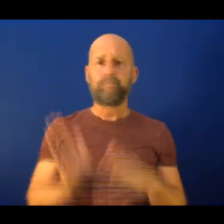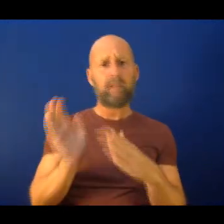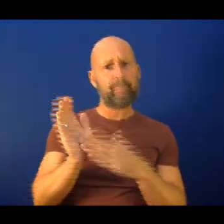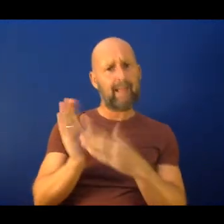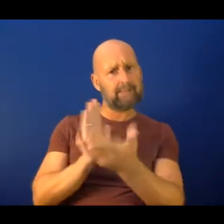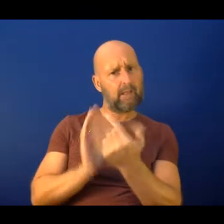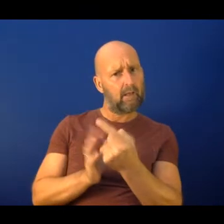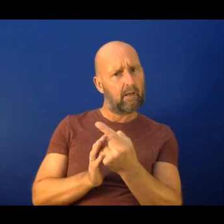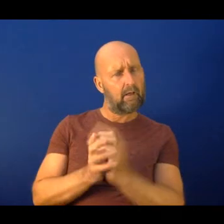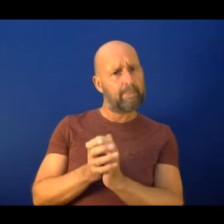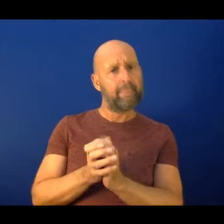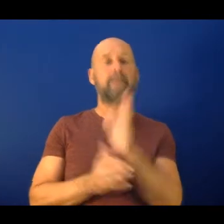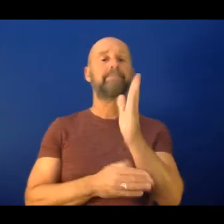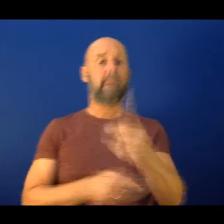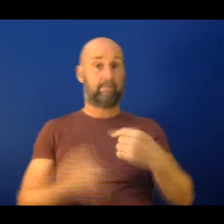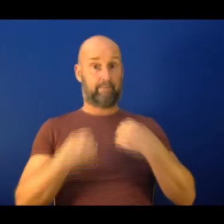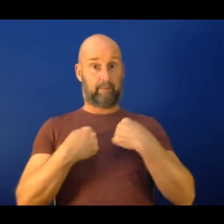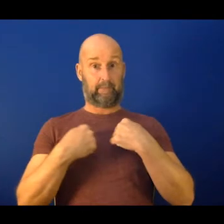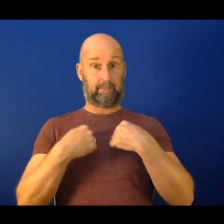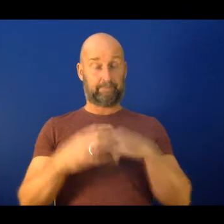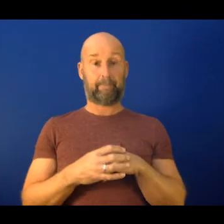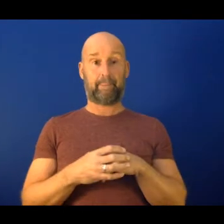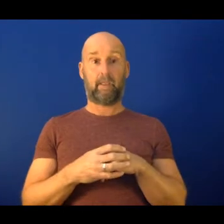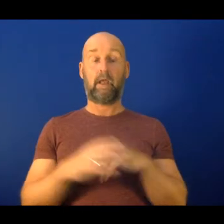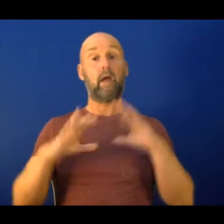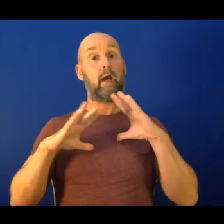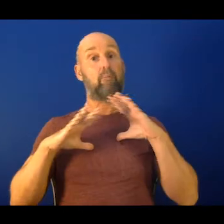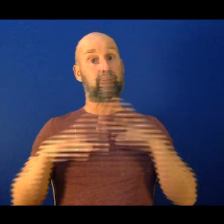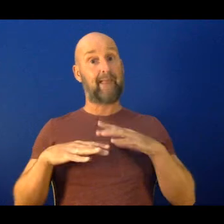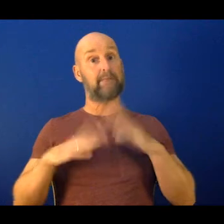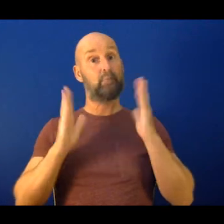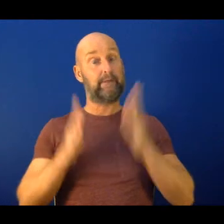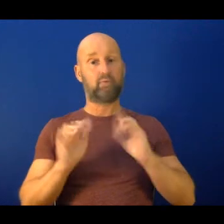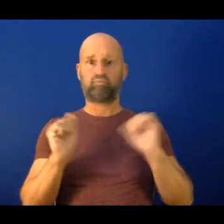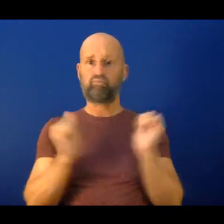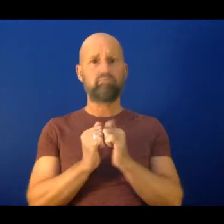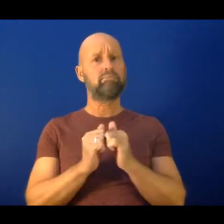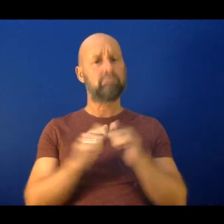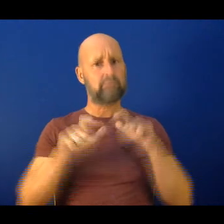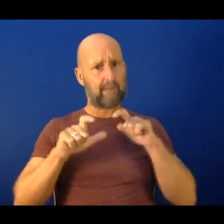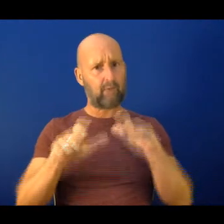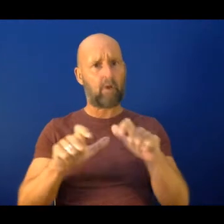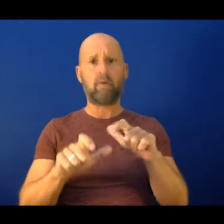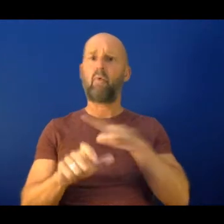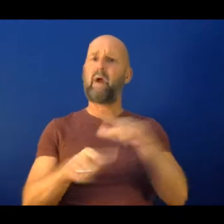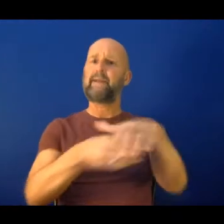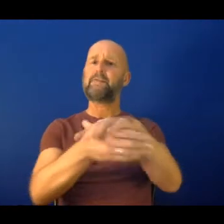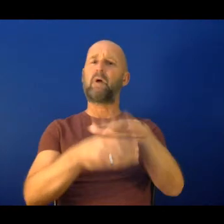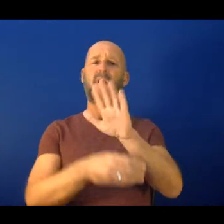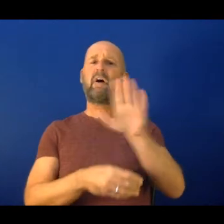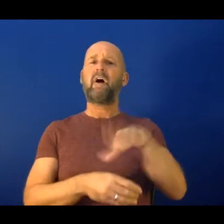Mandy? Yeah, I think the thing for me is that breaks need to be enforced. So we're not in a situation